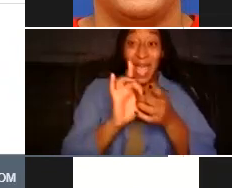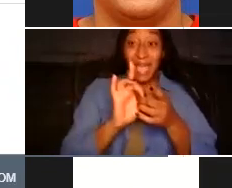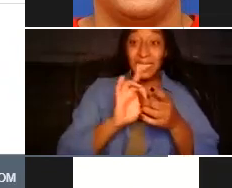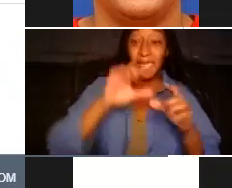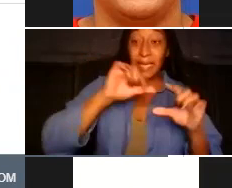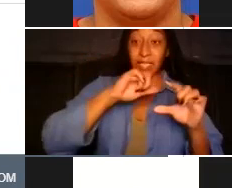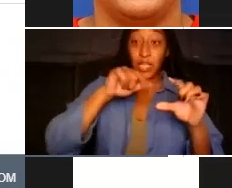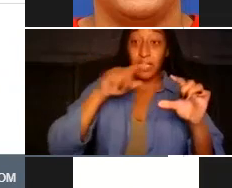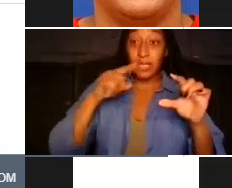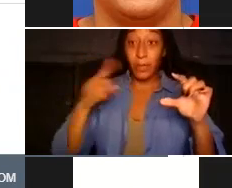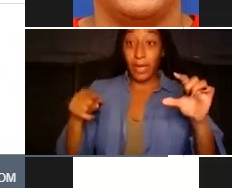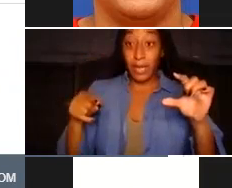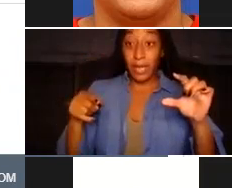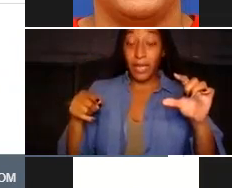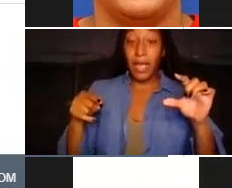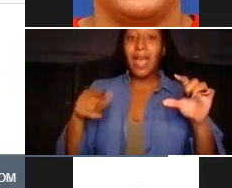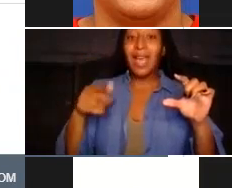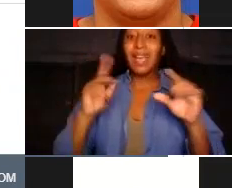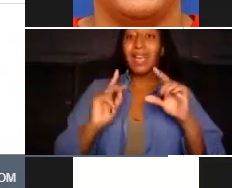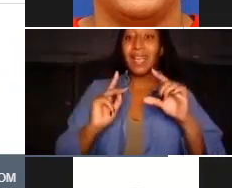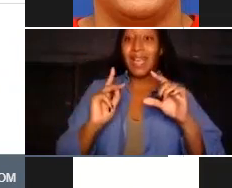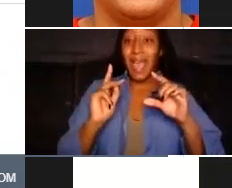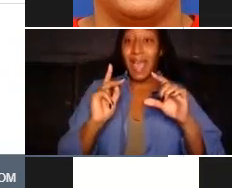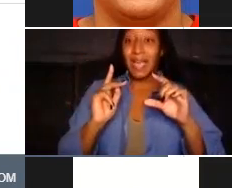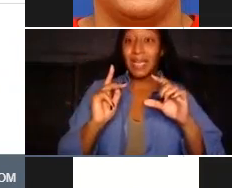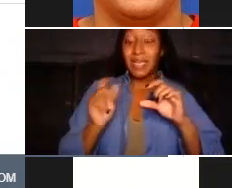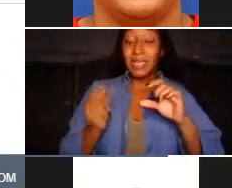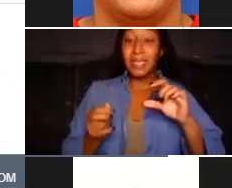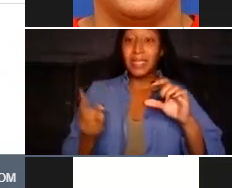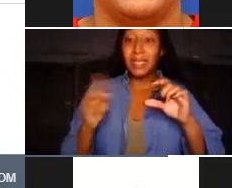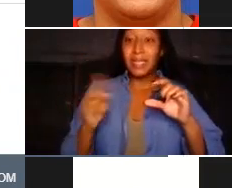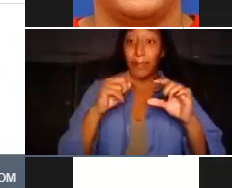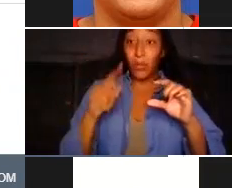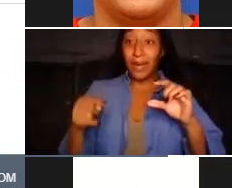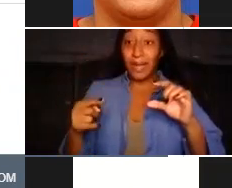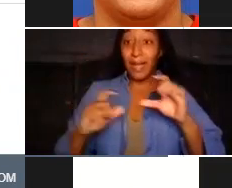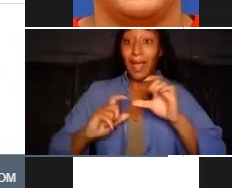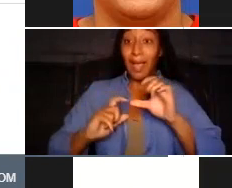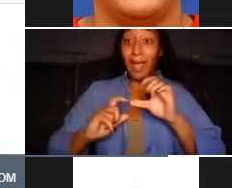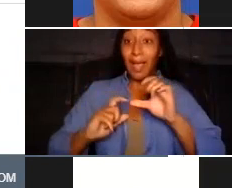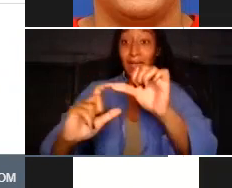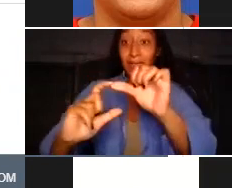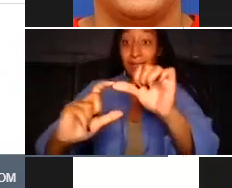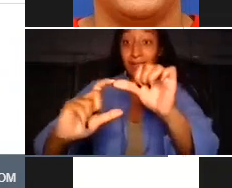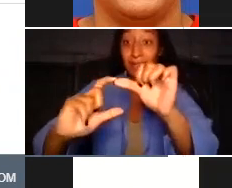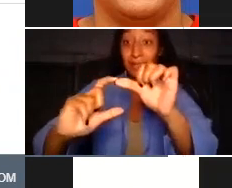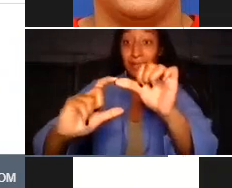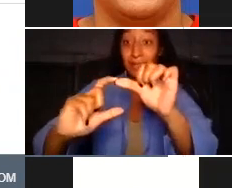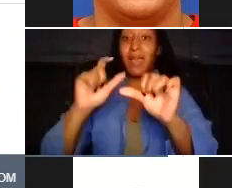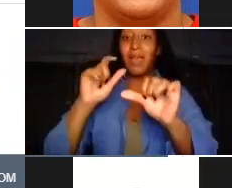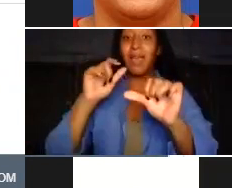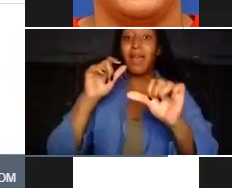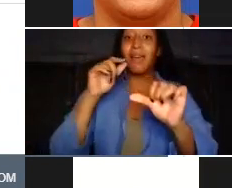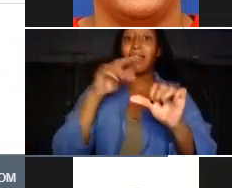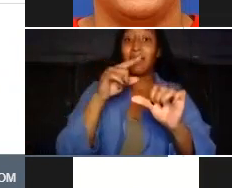k is the spring constant. Okay, you know, in Hooke's law, they call it the force constant. Well, when we